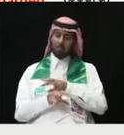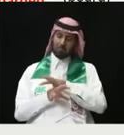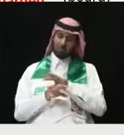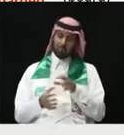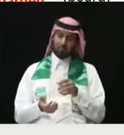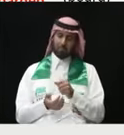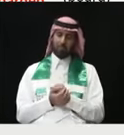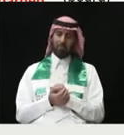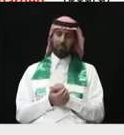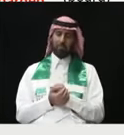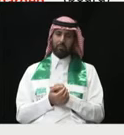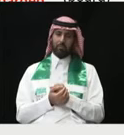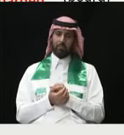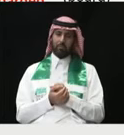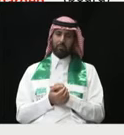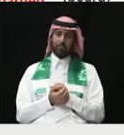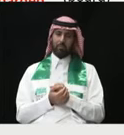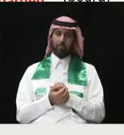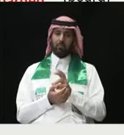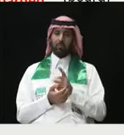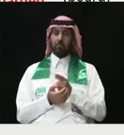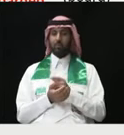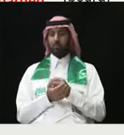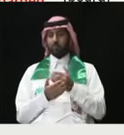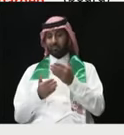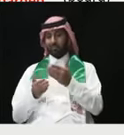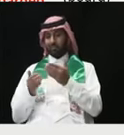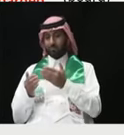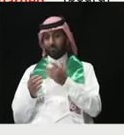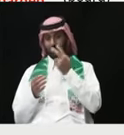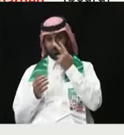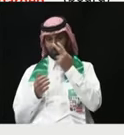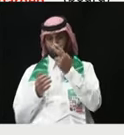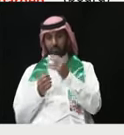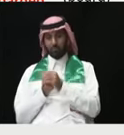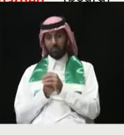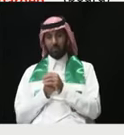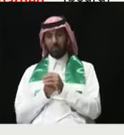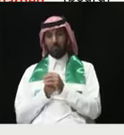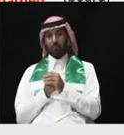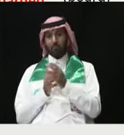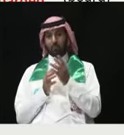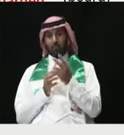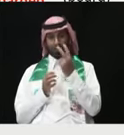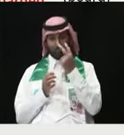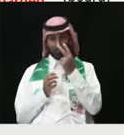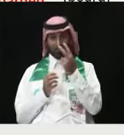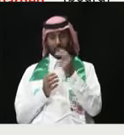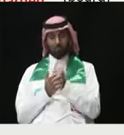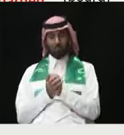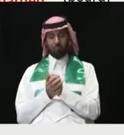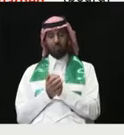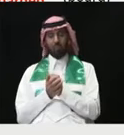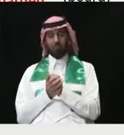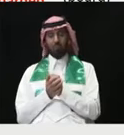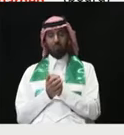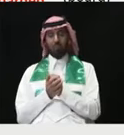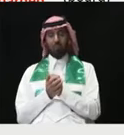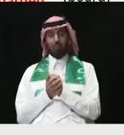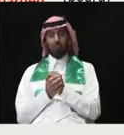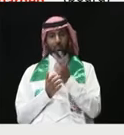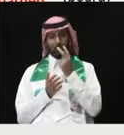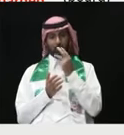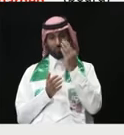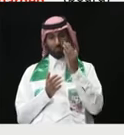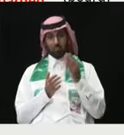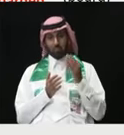were standing on the platform and watching. By the way, watching is a keyword. Watching the